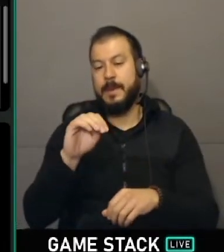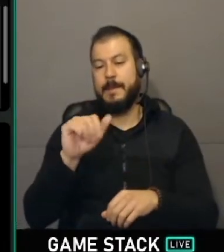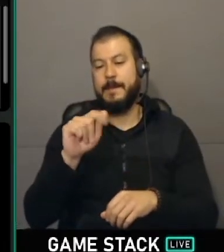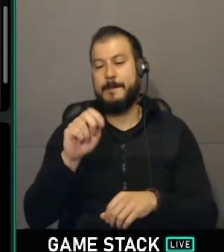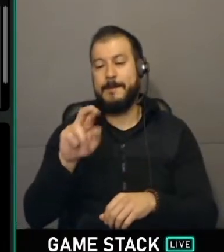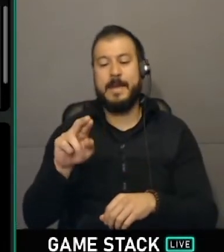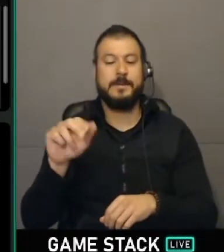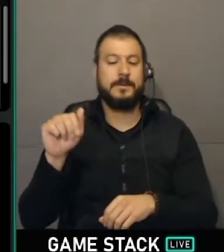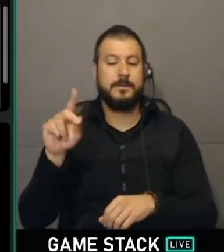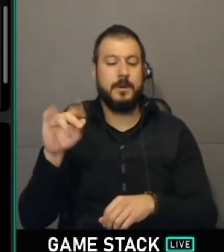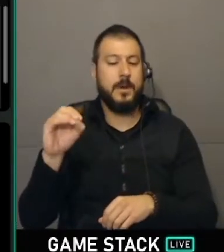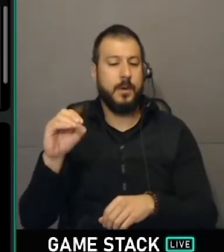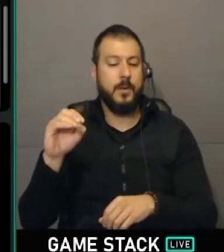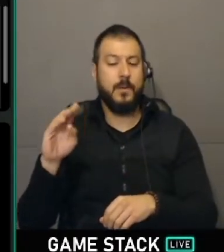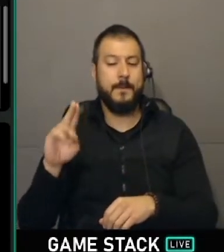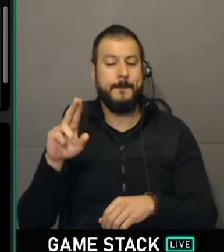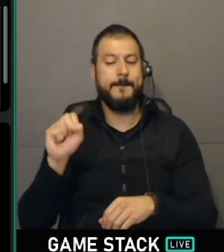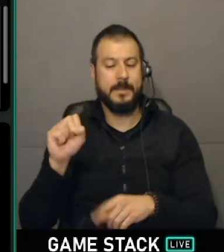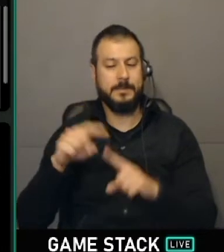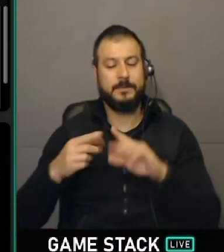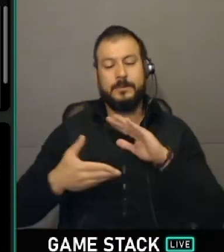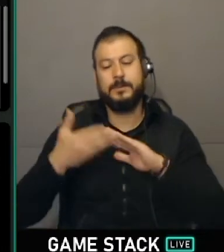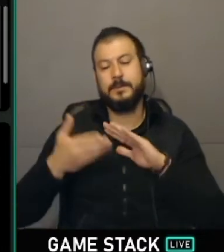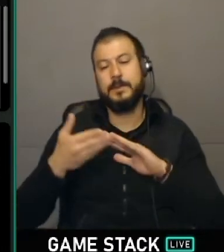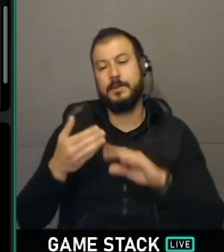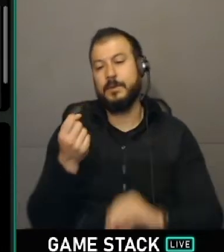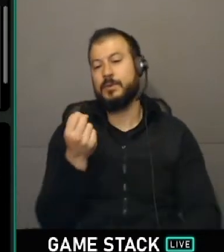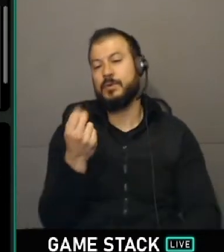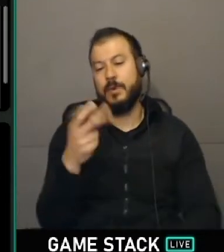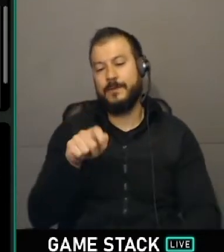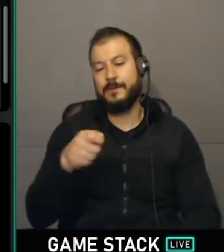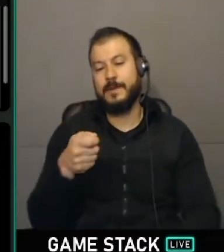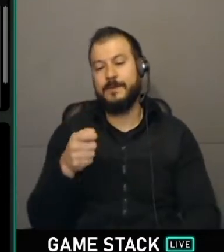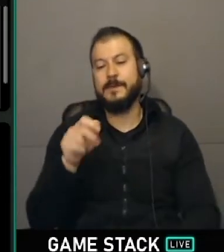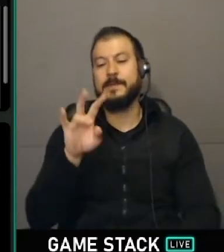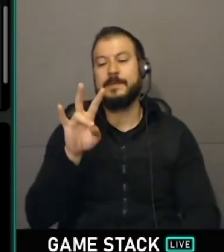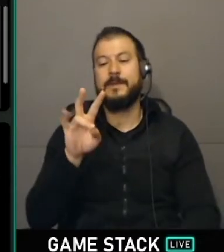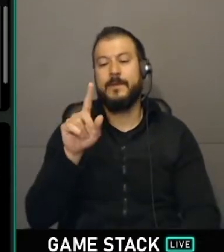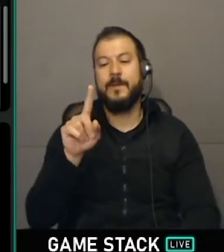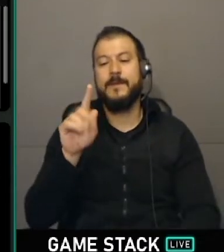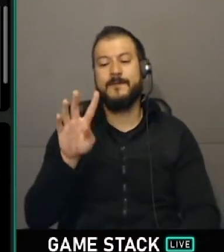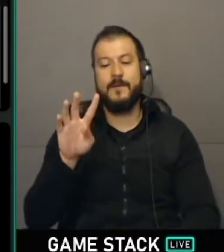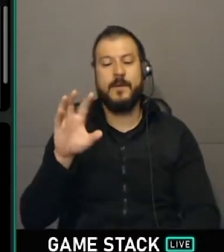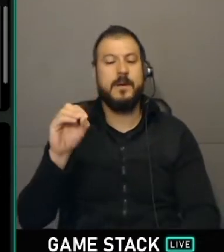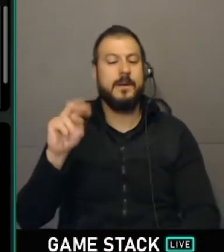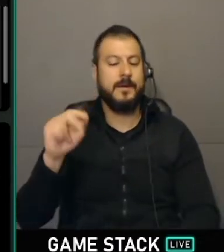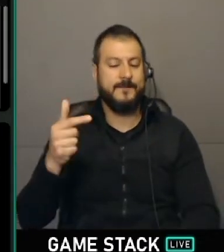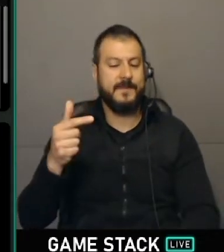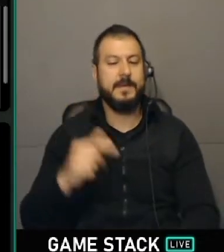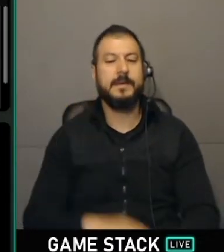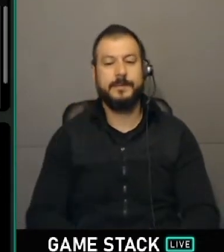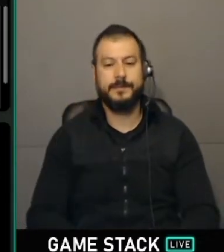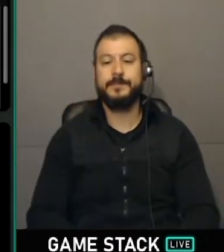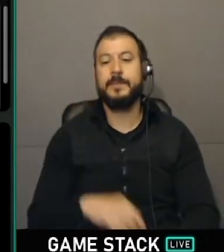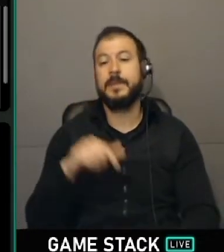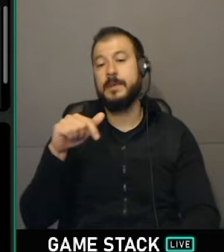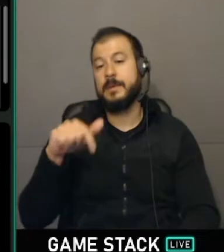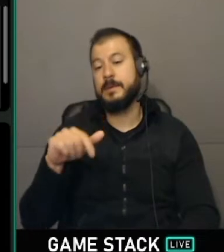to run at a 12-channel 714 configuration. This